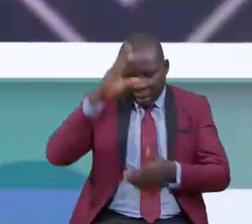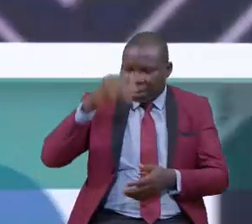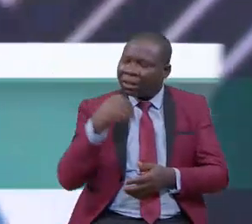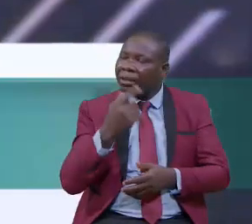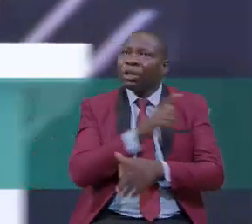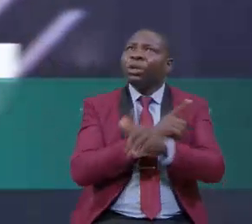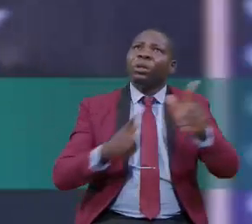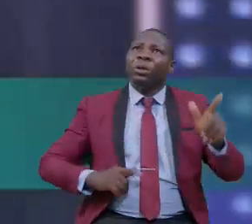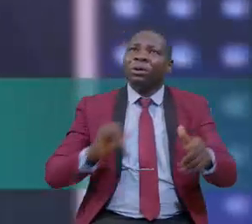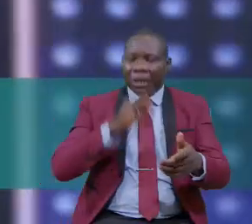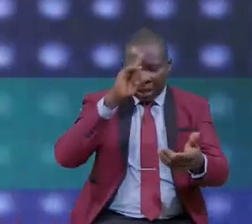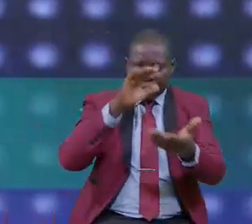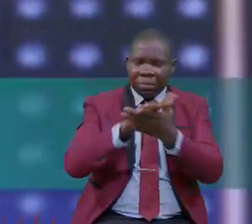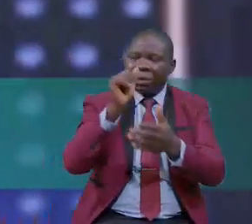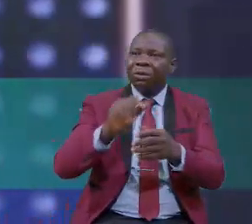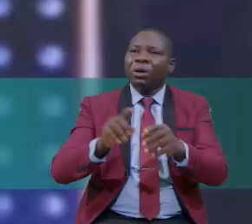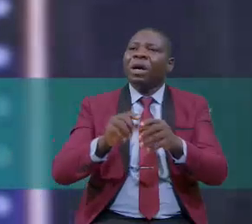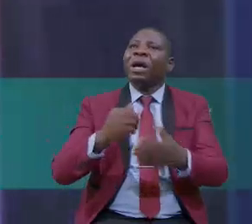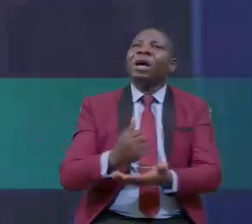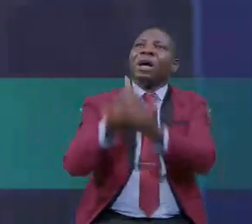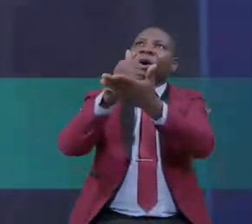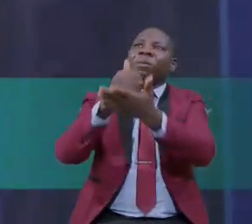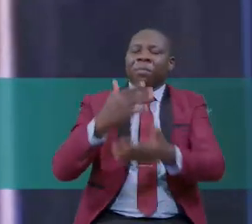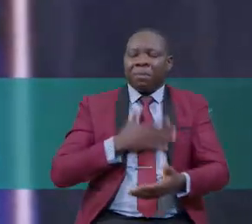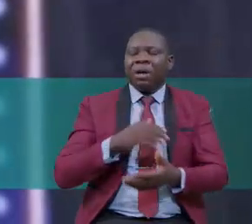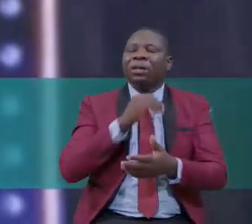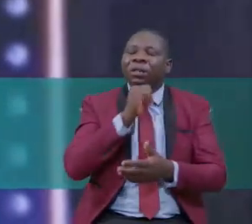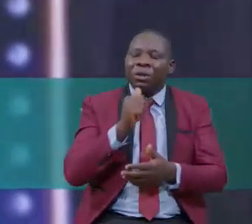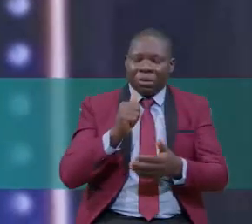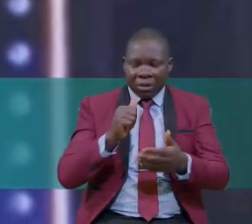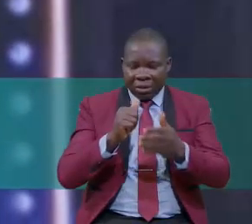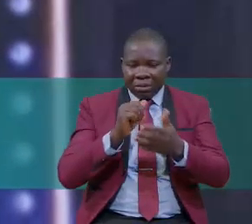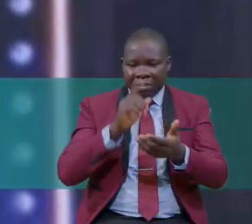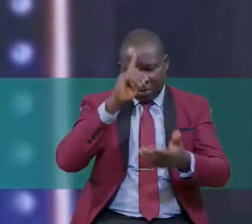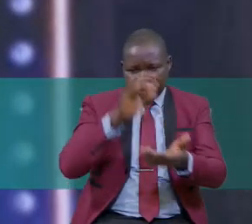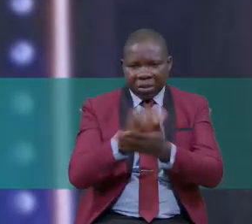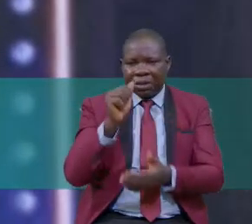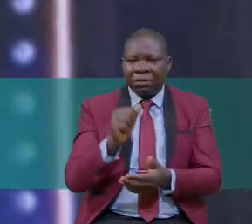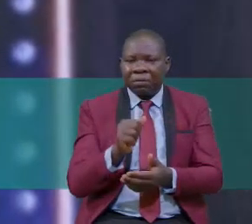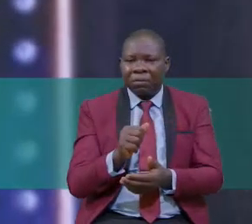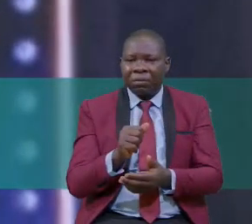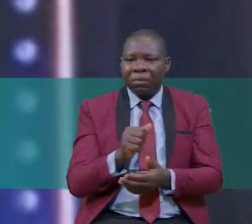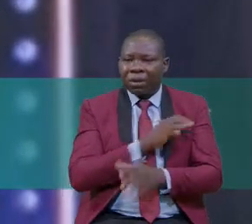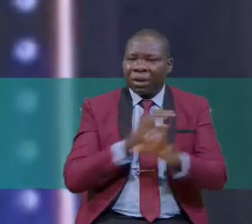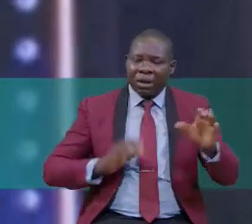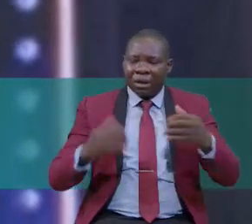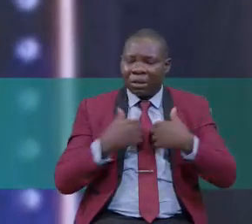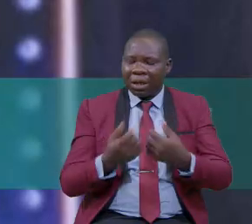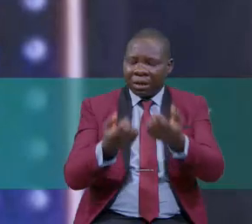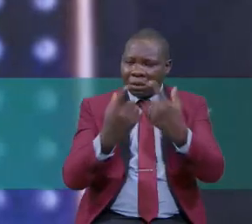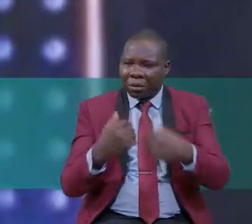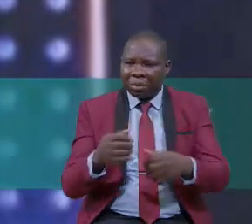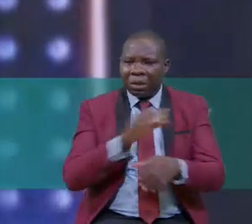we become foolish. Others are announcing Christ has come. Christ has come. I want to see. Seeing